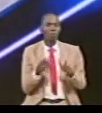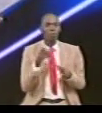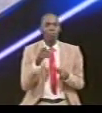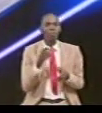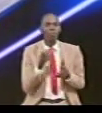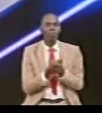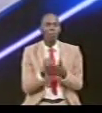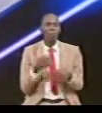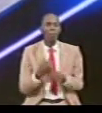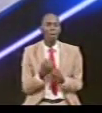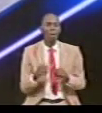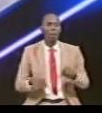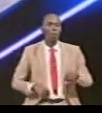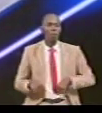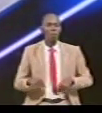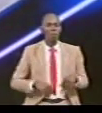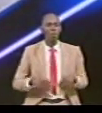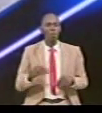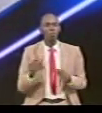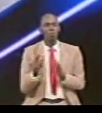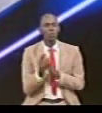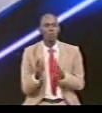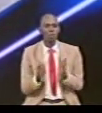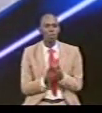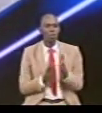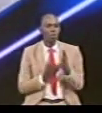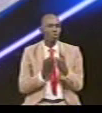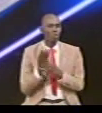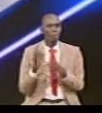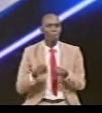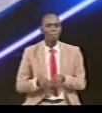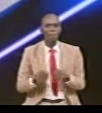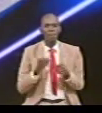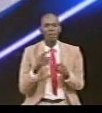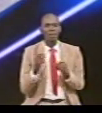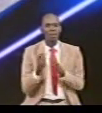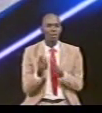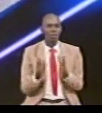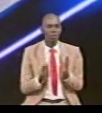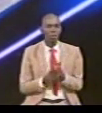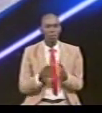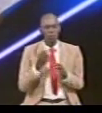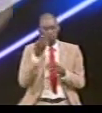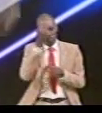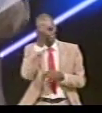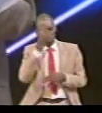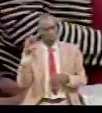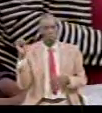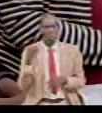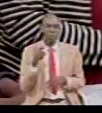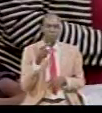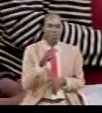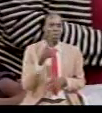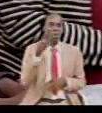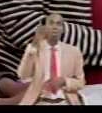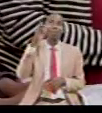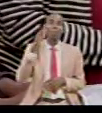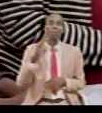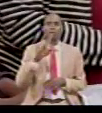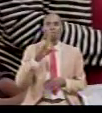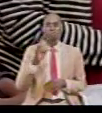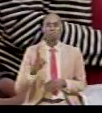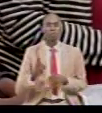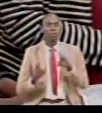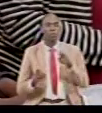boast of the law, through breaking the law dishonorest thou God. Verse 24, it